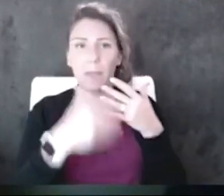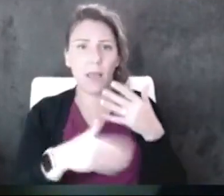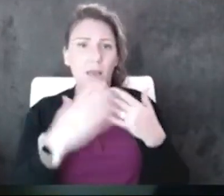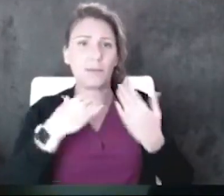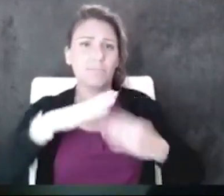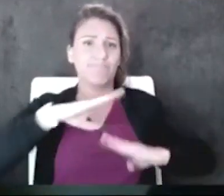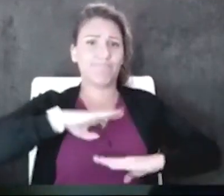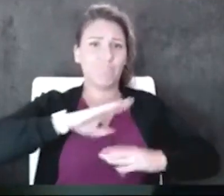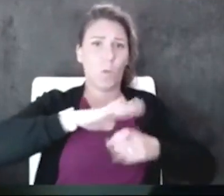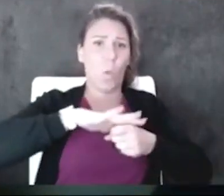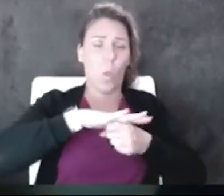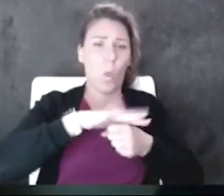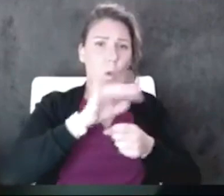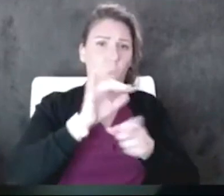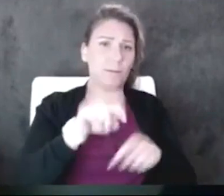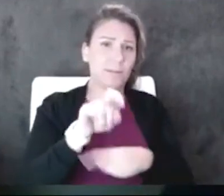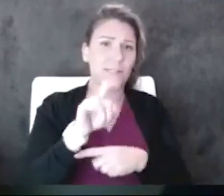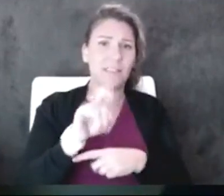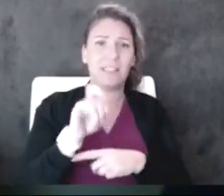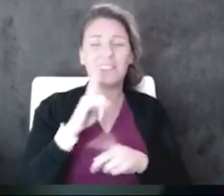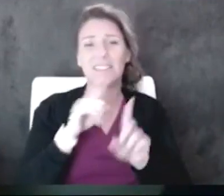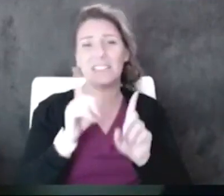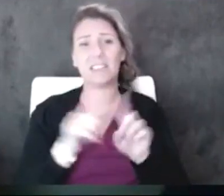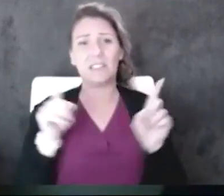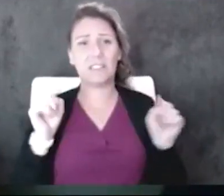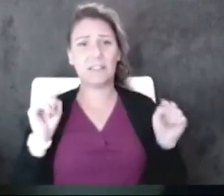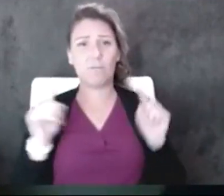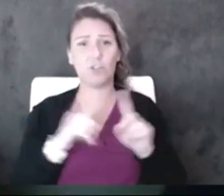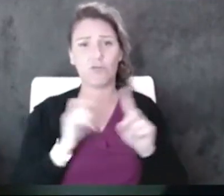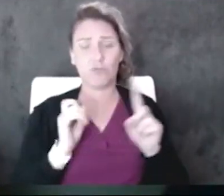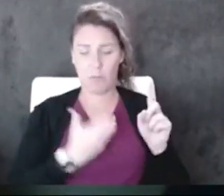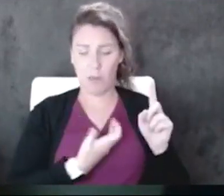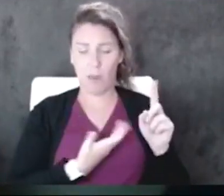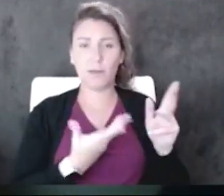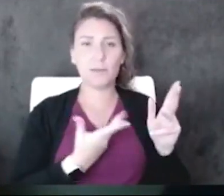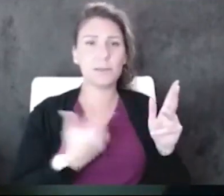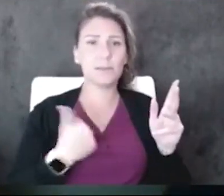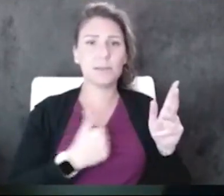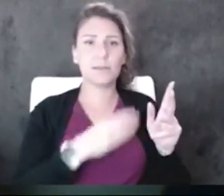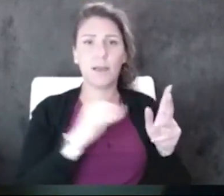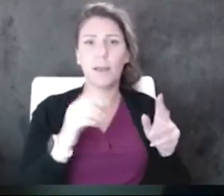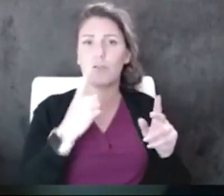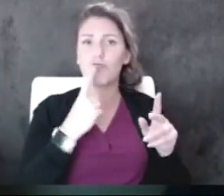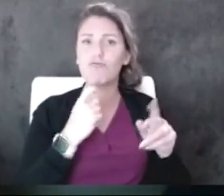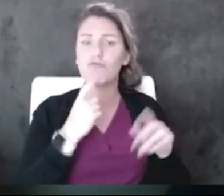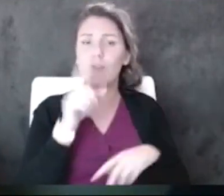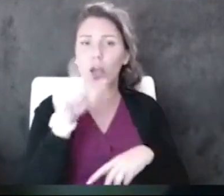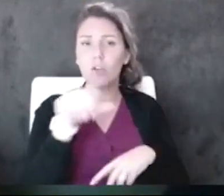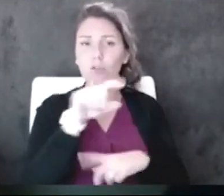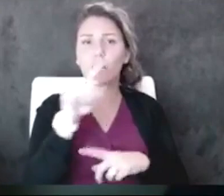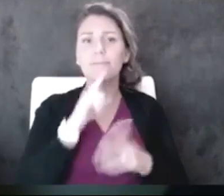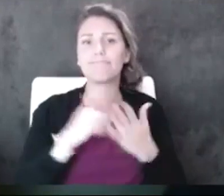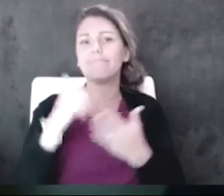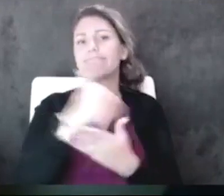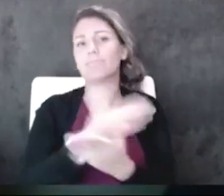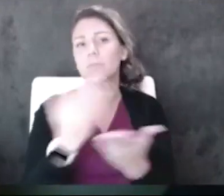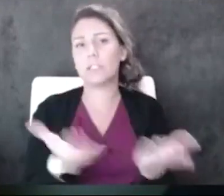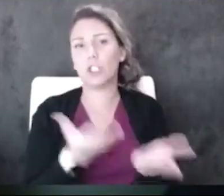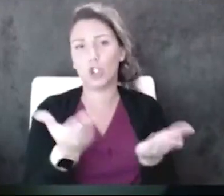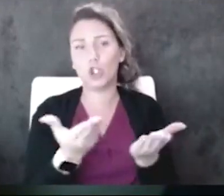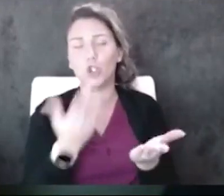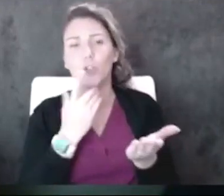first. So that's just the difference between us and the Red Cross. The Red Cross does collect here locally, but for Community Blood Center,